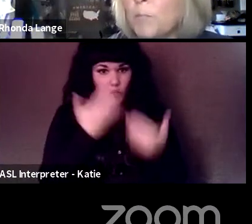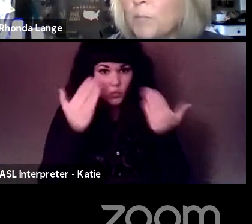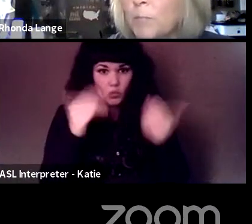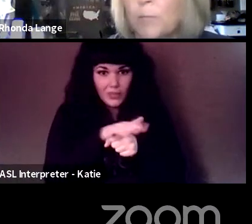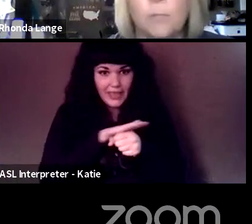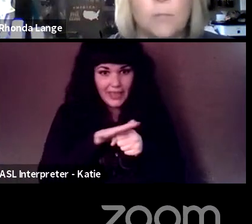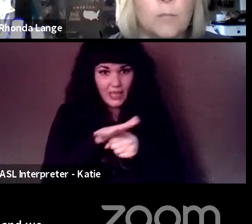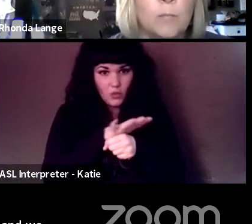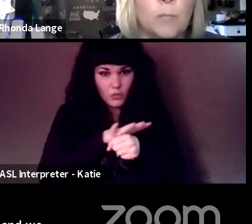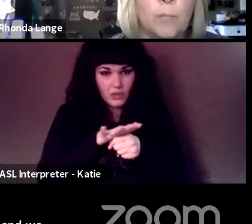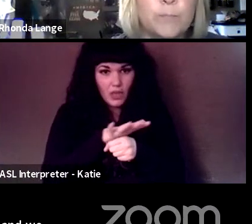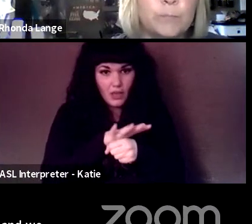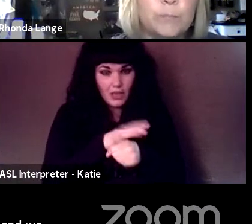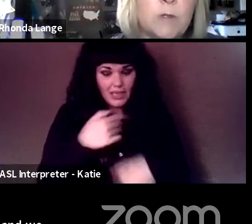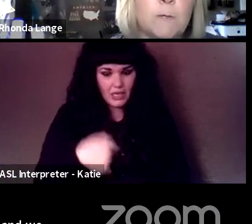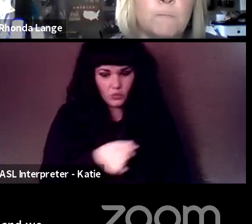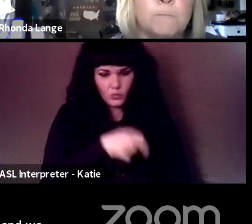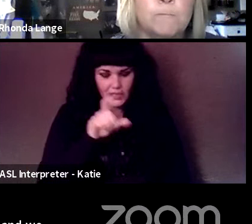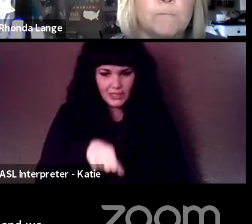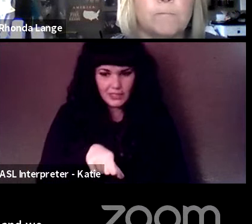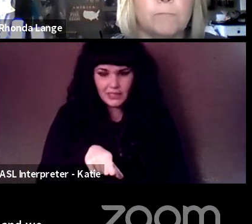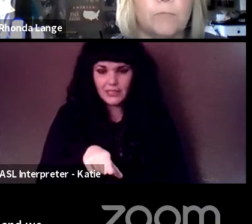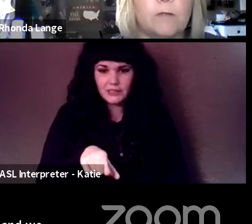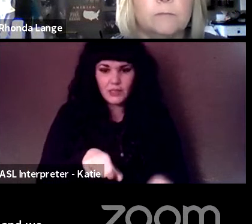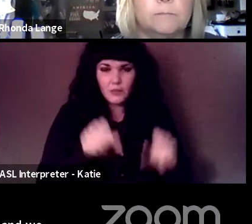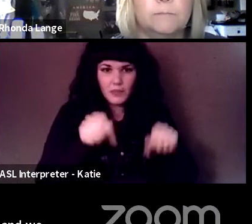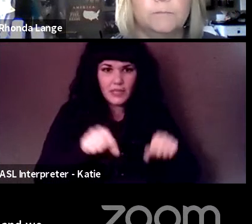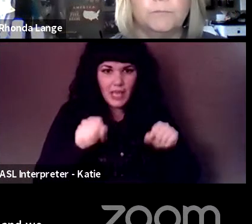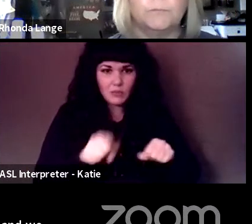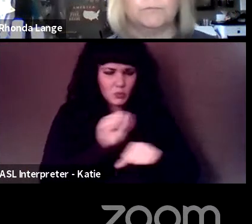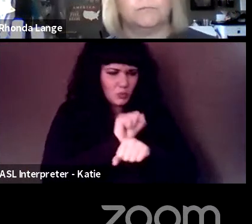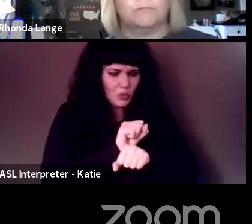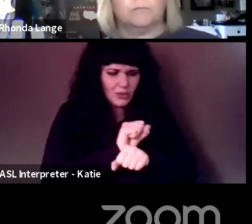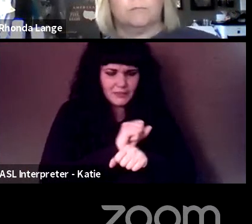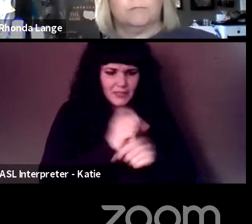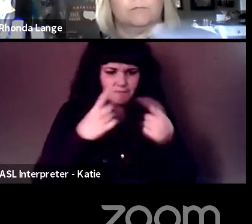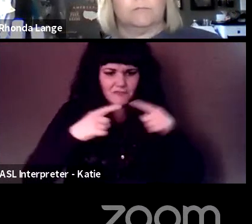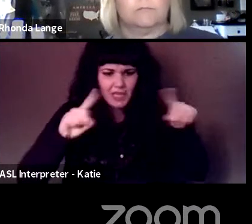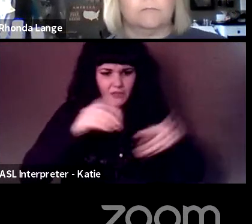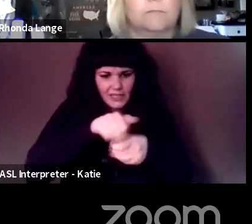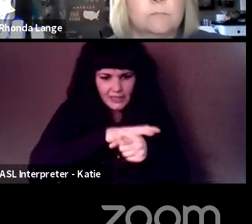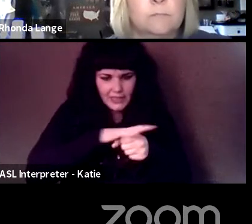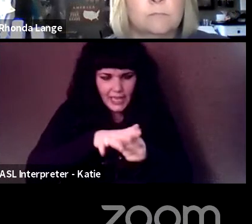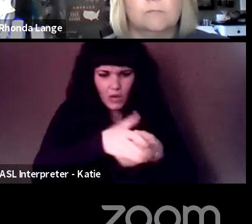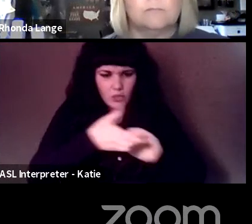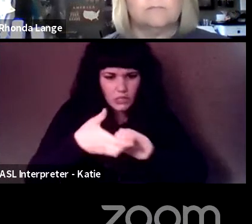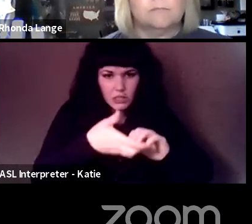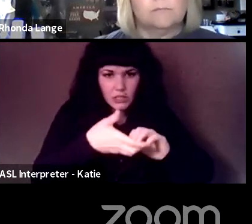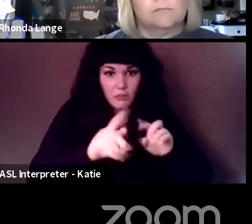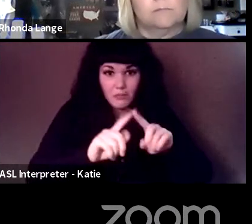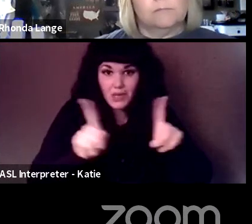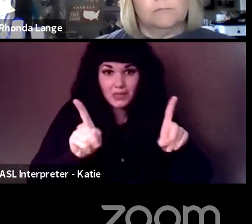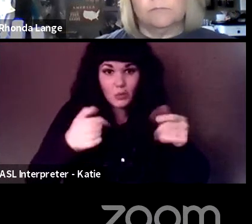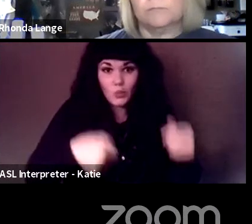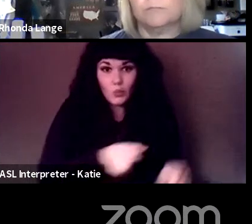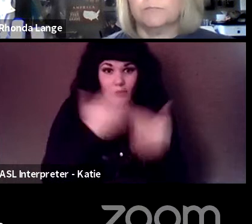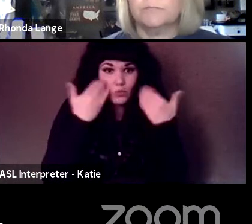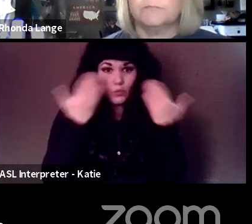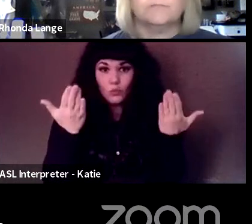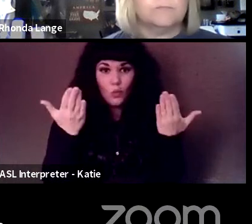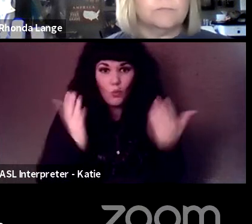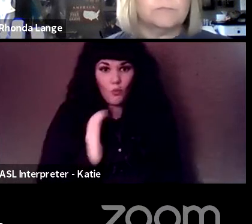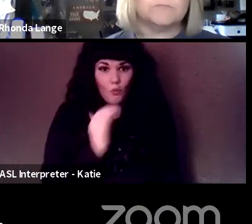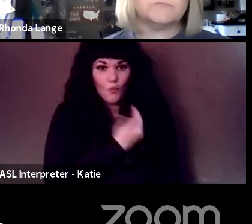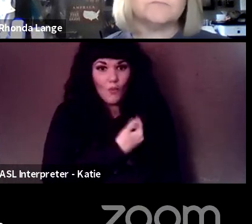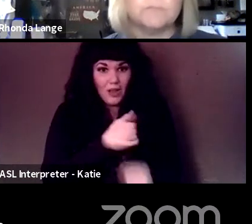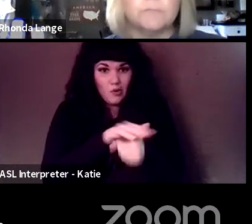to be able to move effectively in the area. But we don't have the area, so it just makes things a little bit harder. And I just want